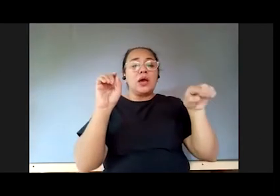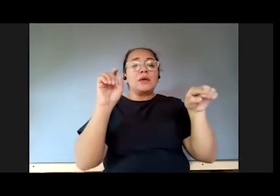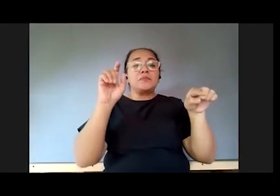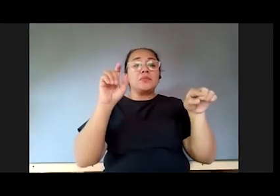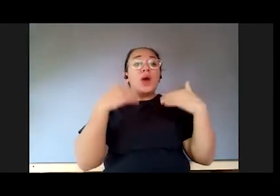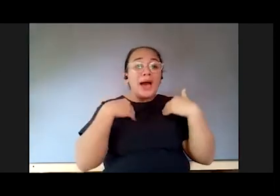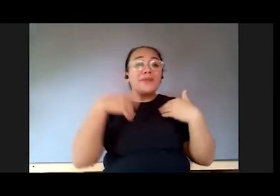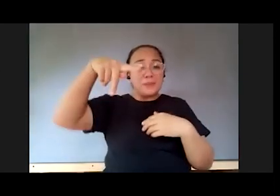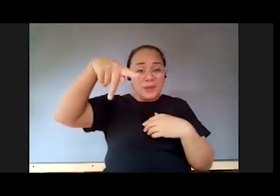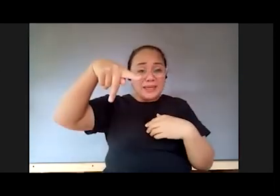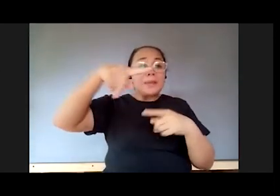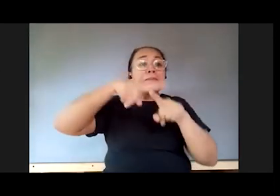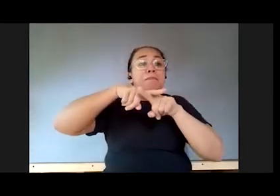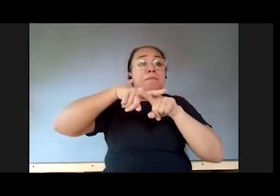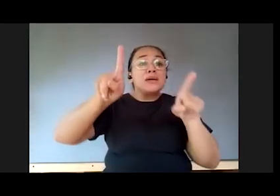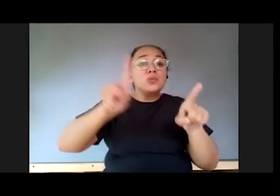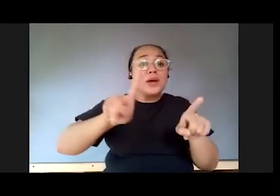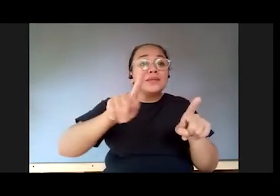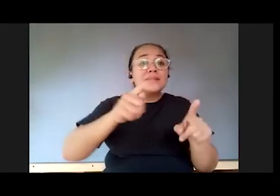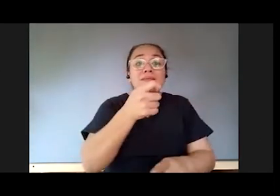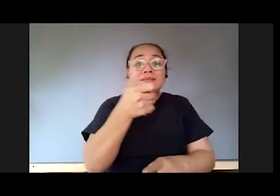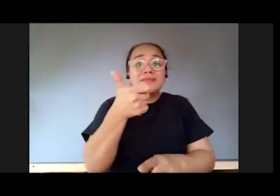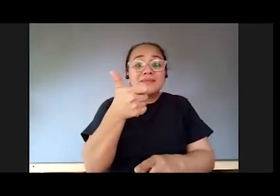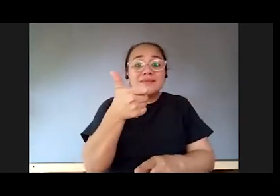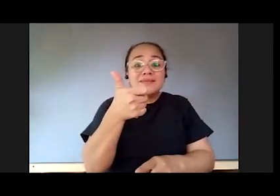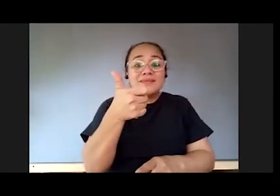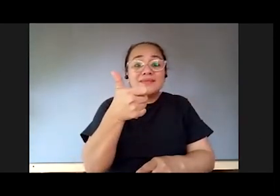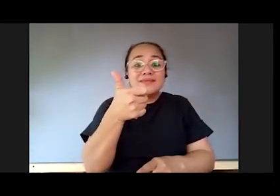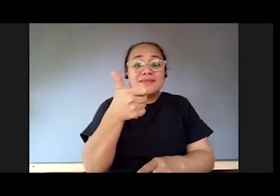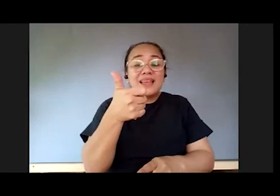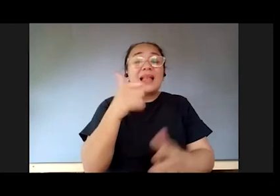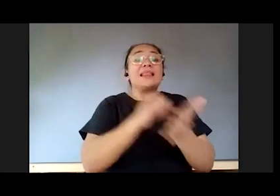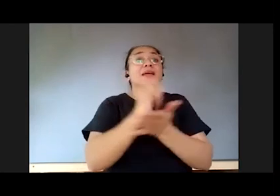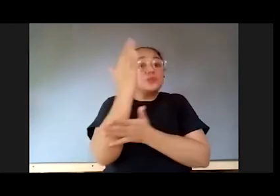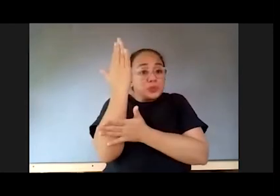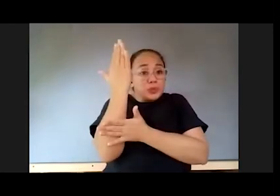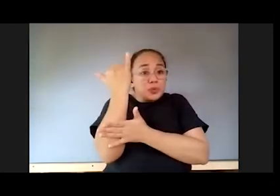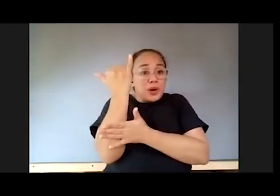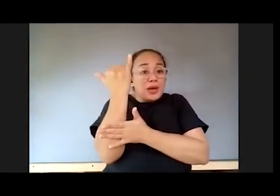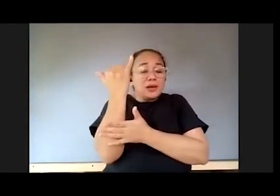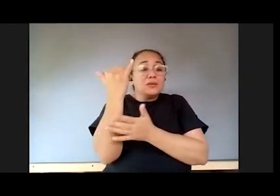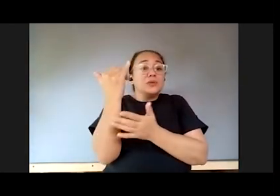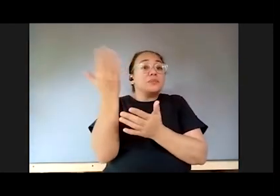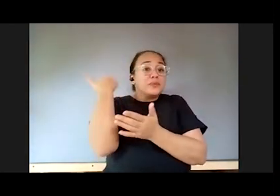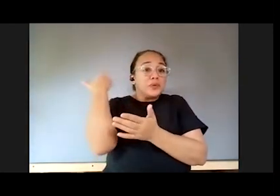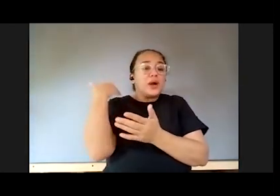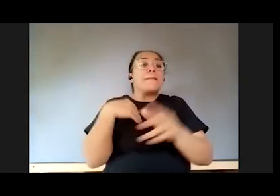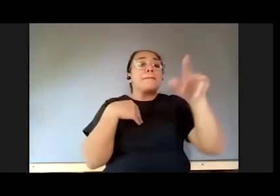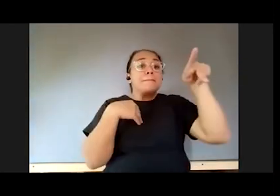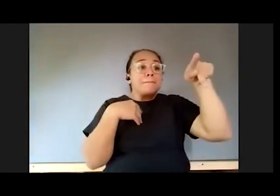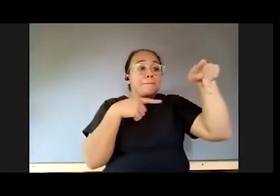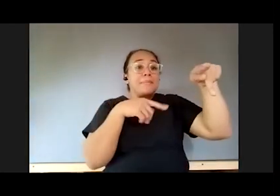So this is why we had before predicate have is deleted. Remember, we had that in these